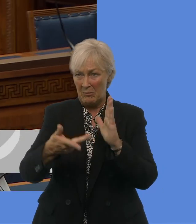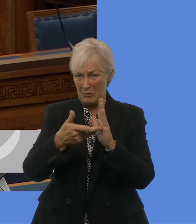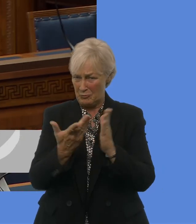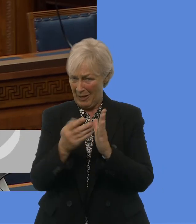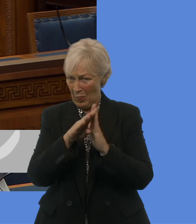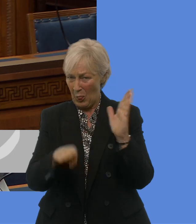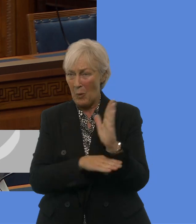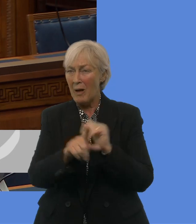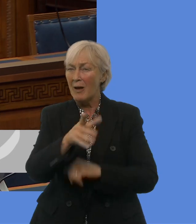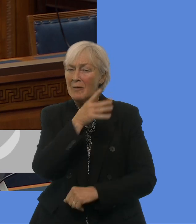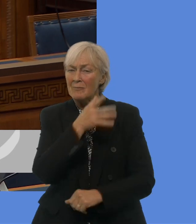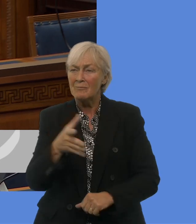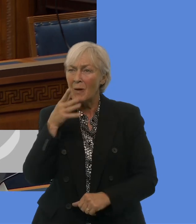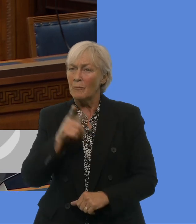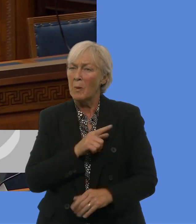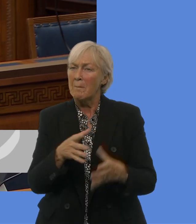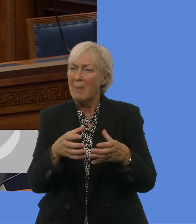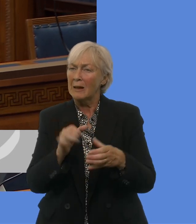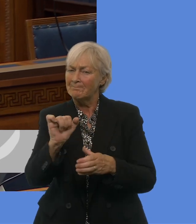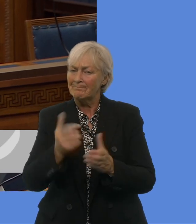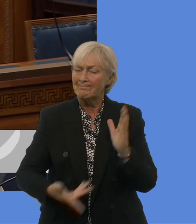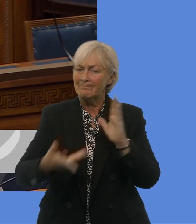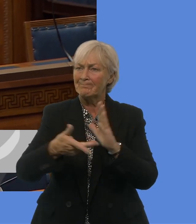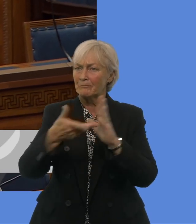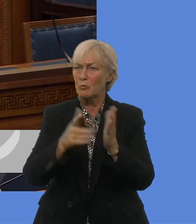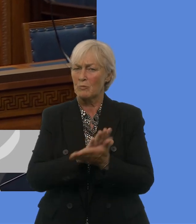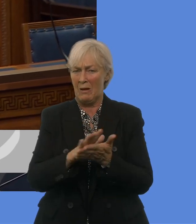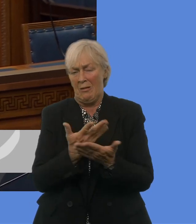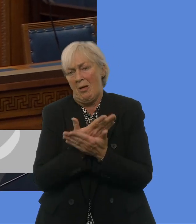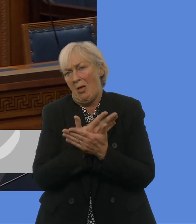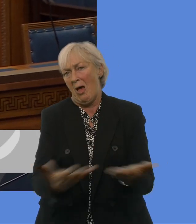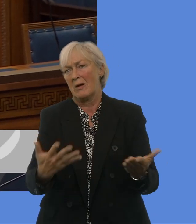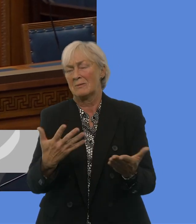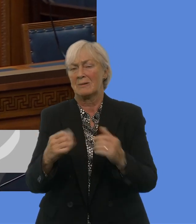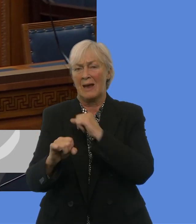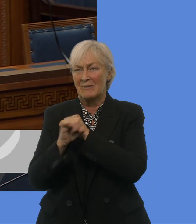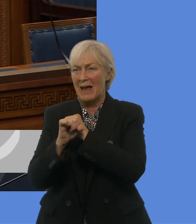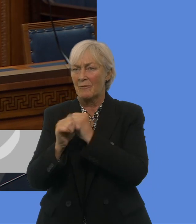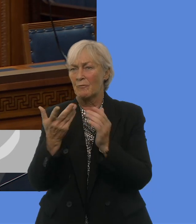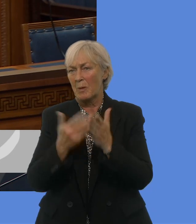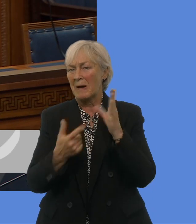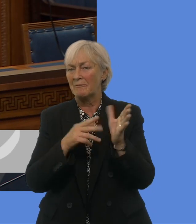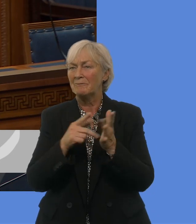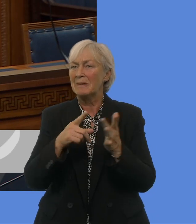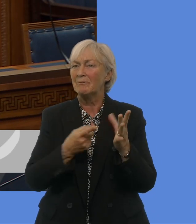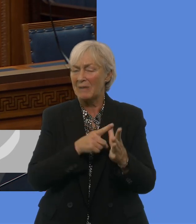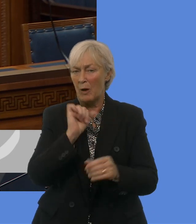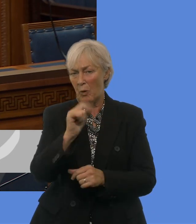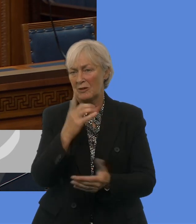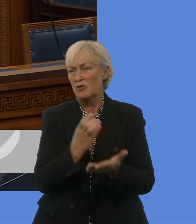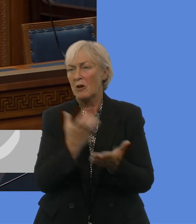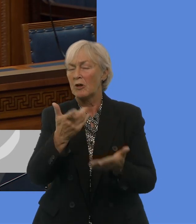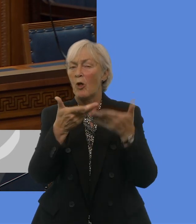dairy industry and indeed the scheme suffers from insidious advertising by groups like Viva, which is one of the leading vegan charities, who